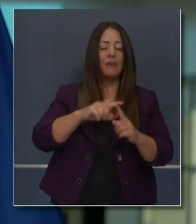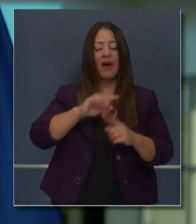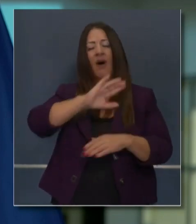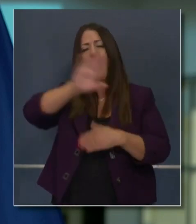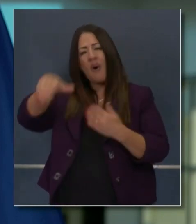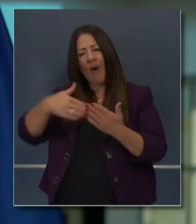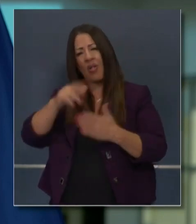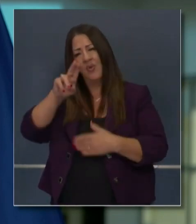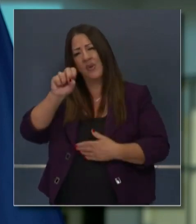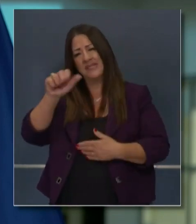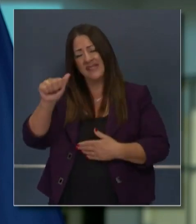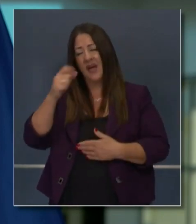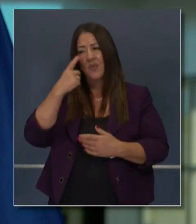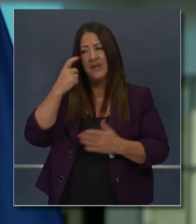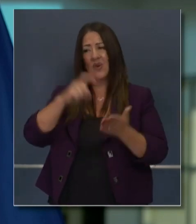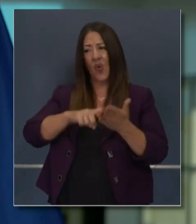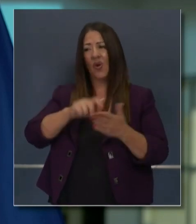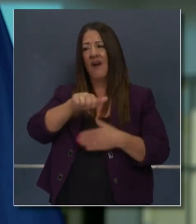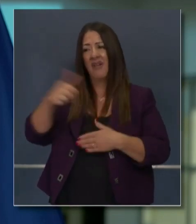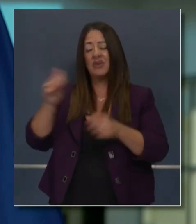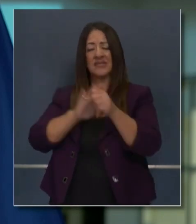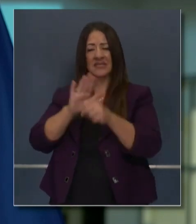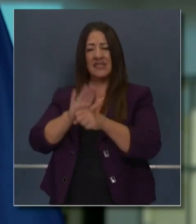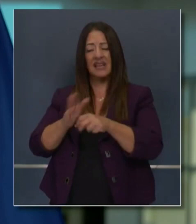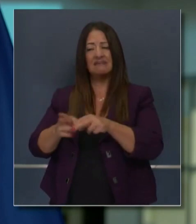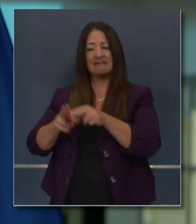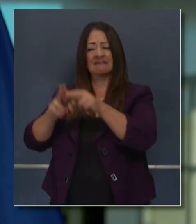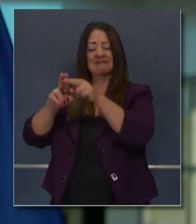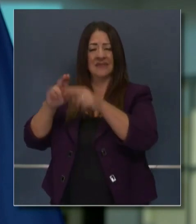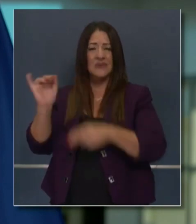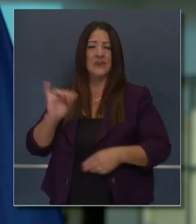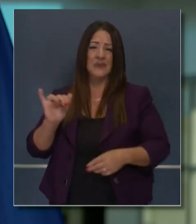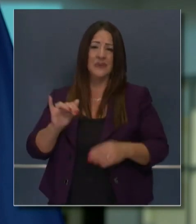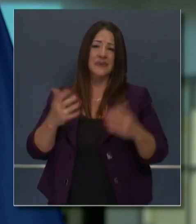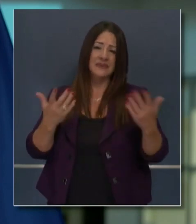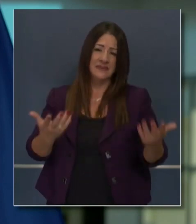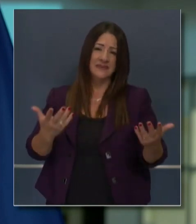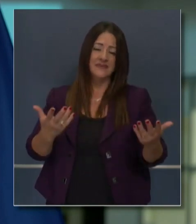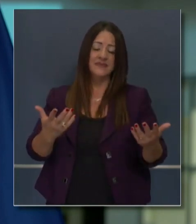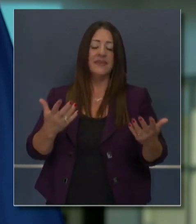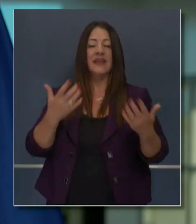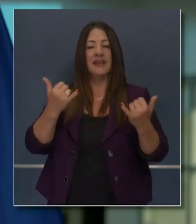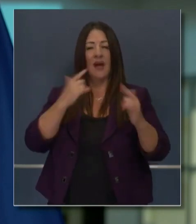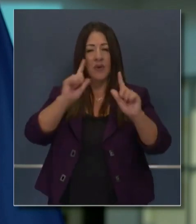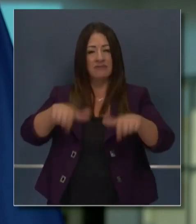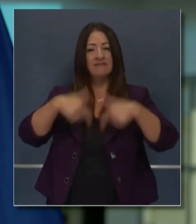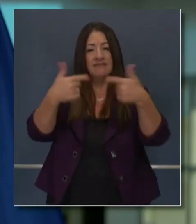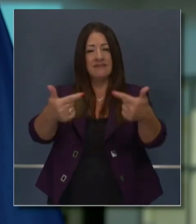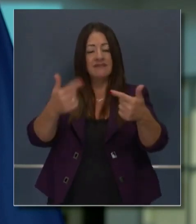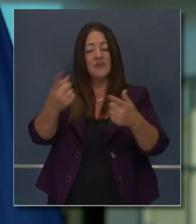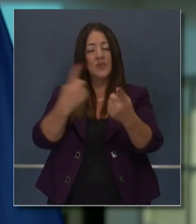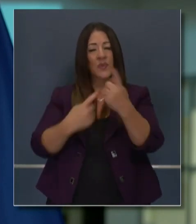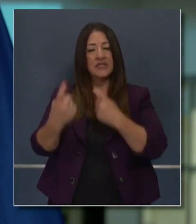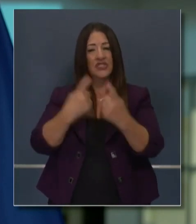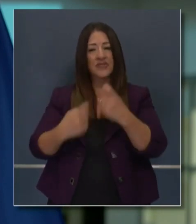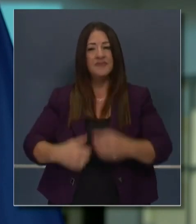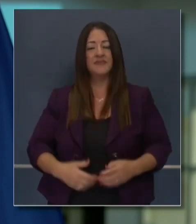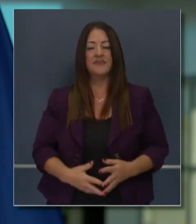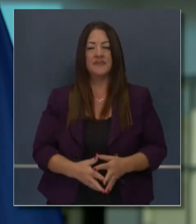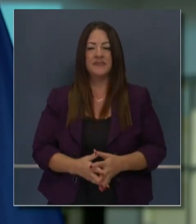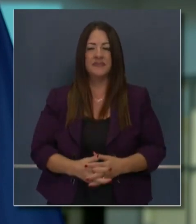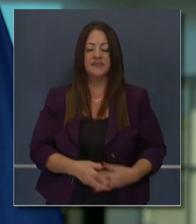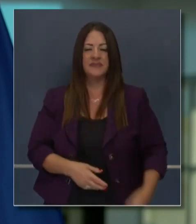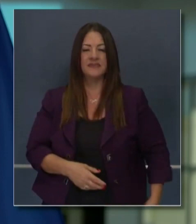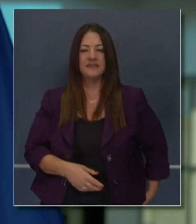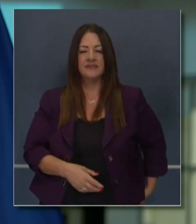modest increase we're seeing across this state as of late. So with that, of course, happy to answer any questions. Adam